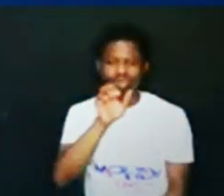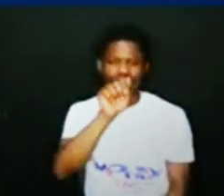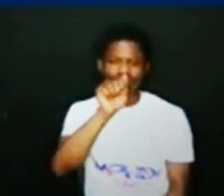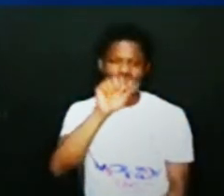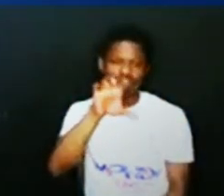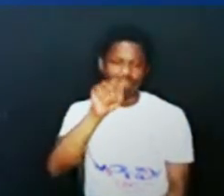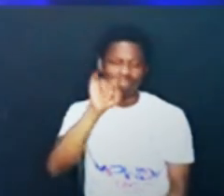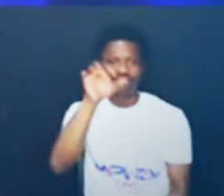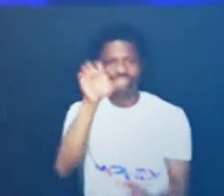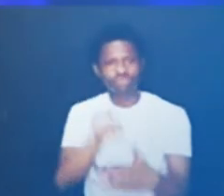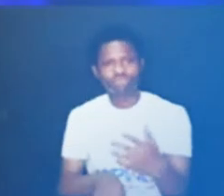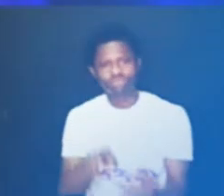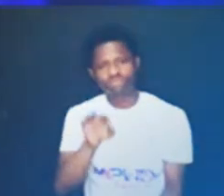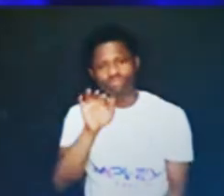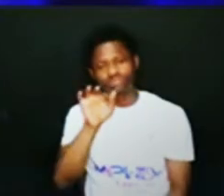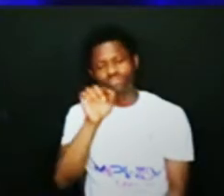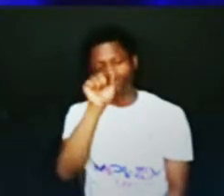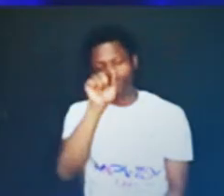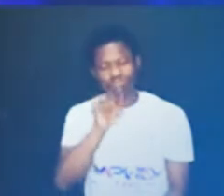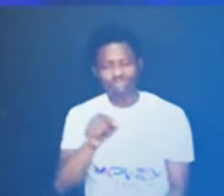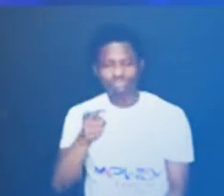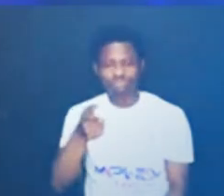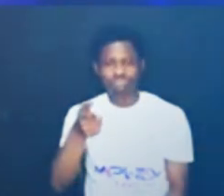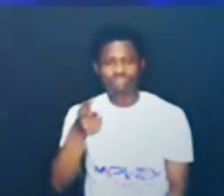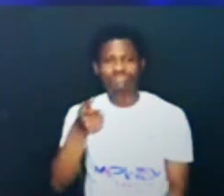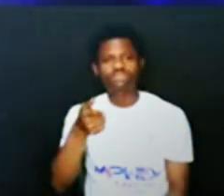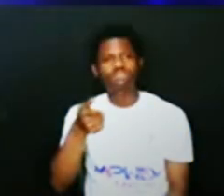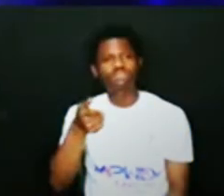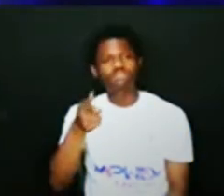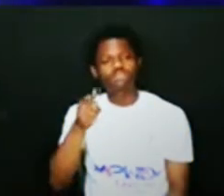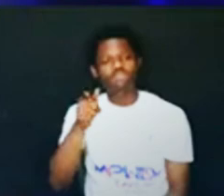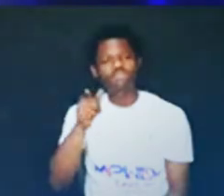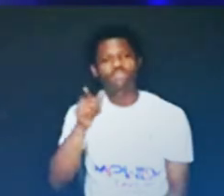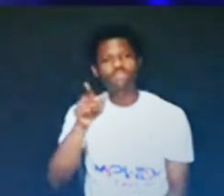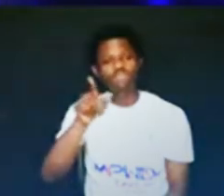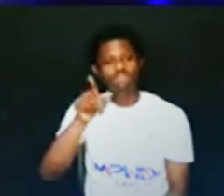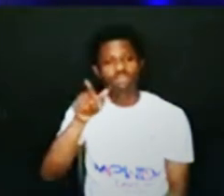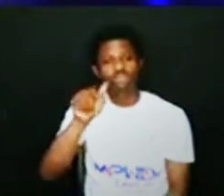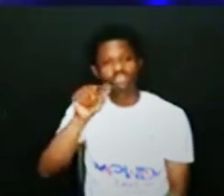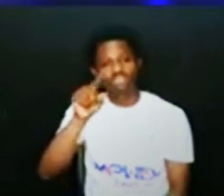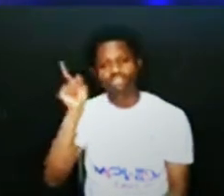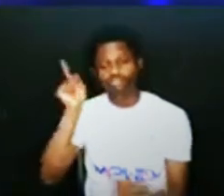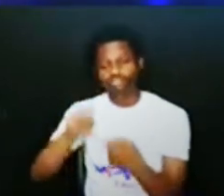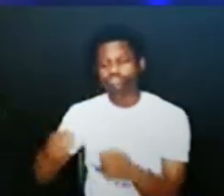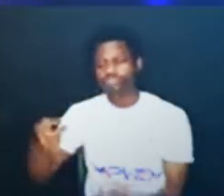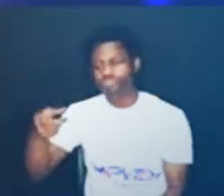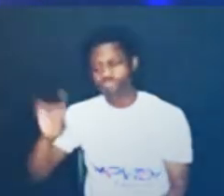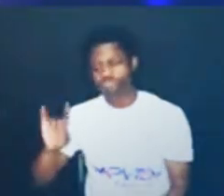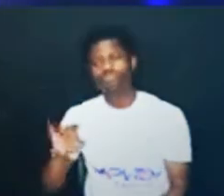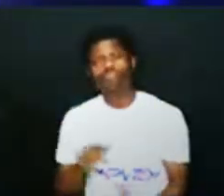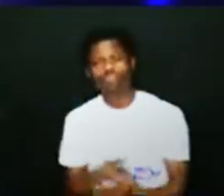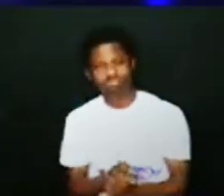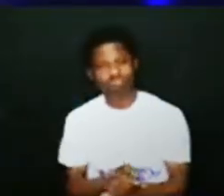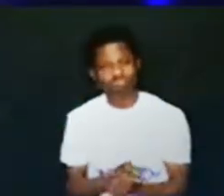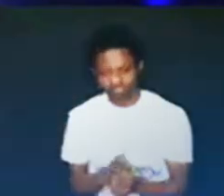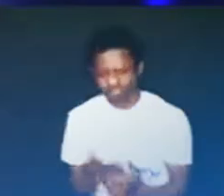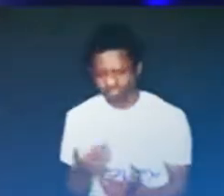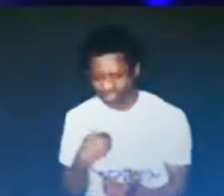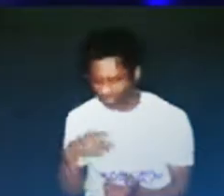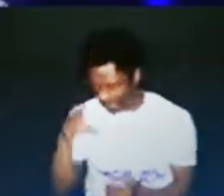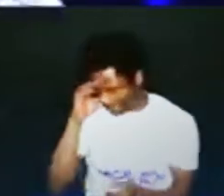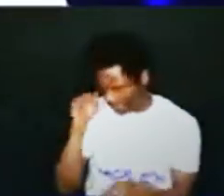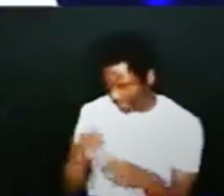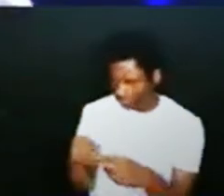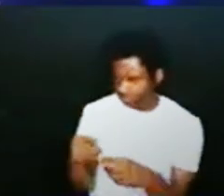23 to 28. You see a silversmith named Demetrius who made silver shrines of Artemis, and because of